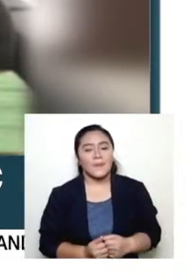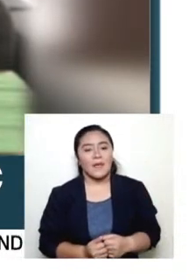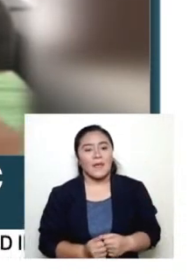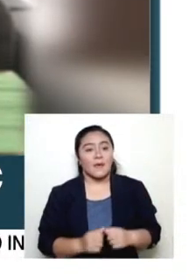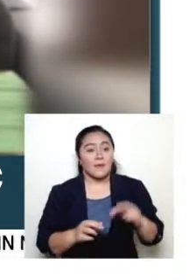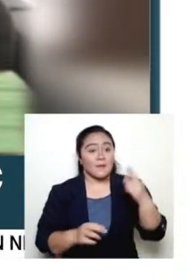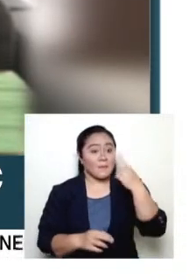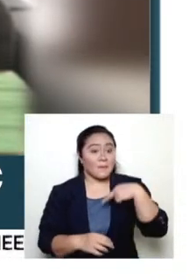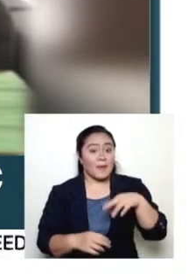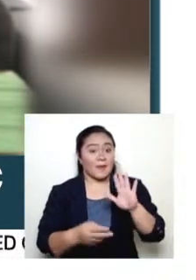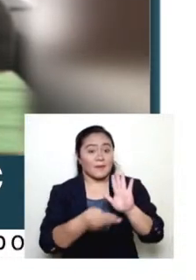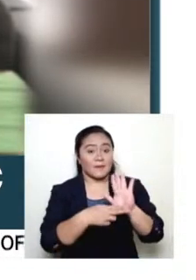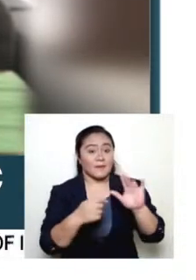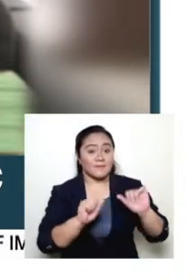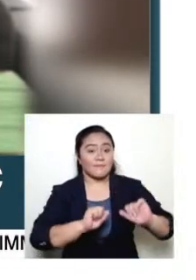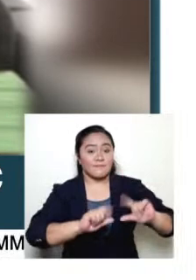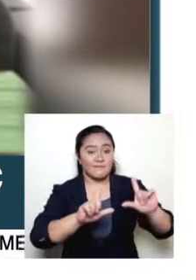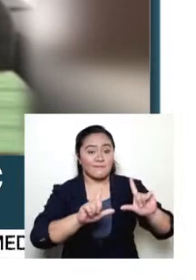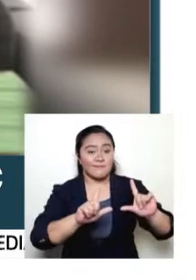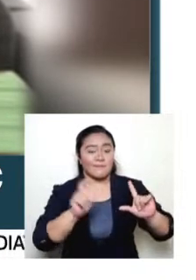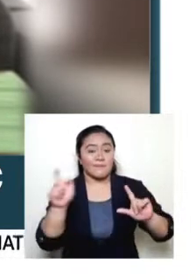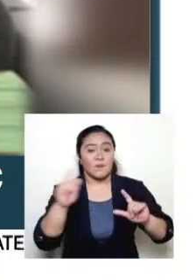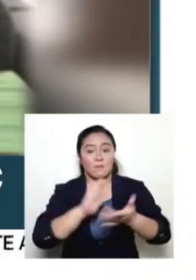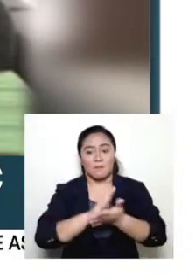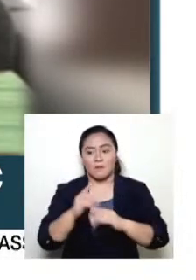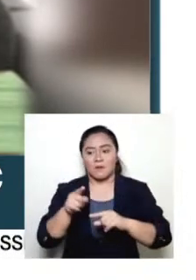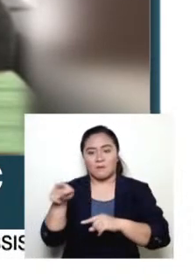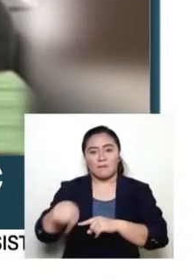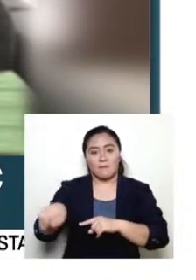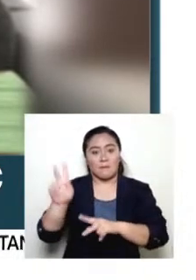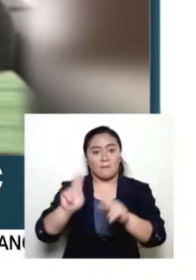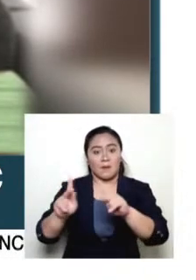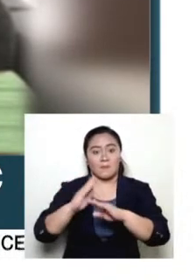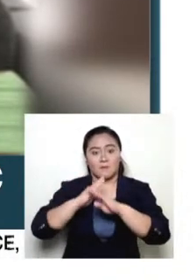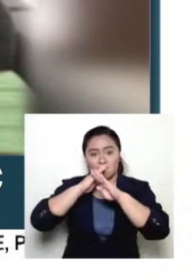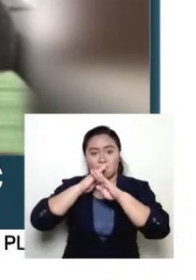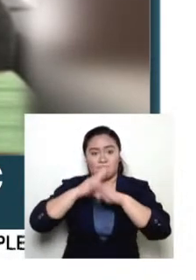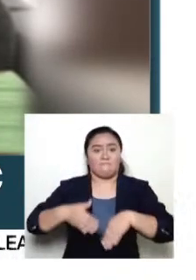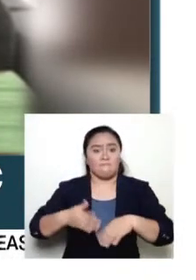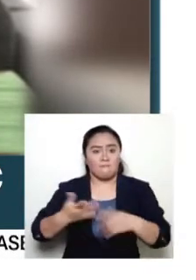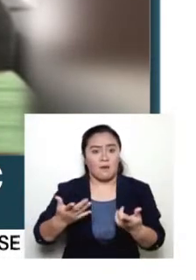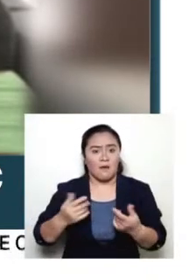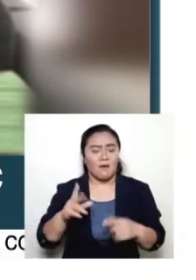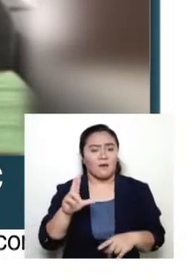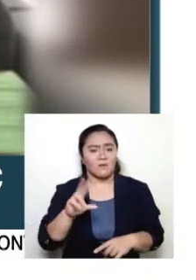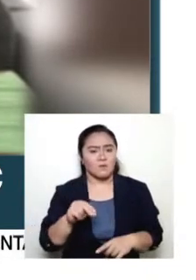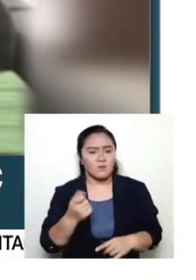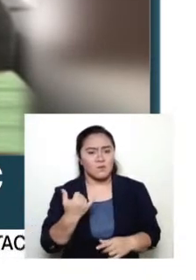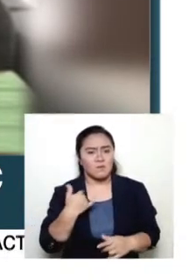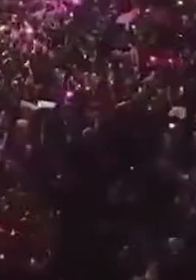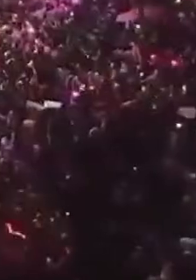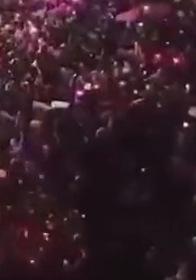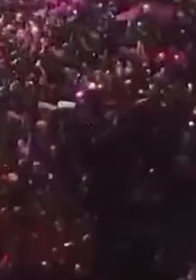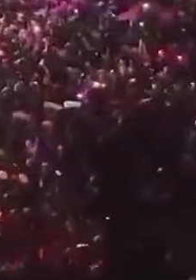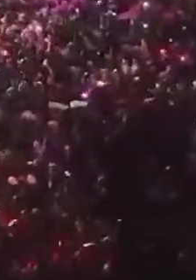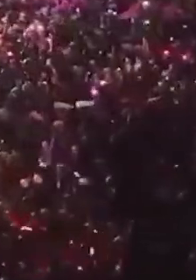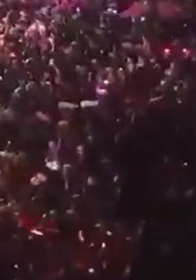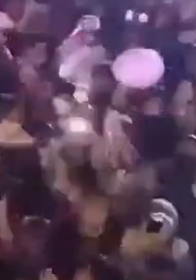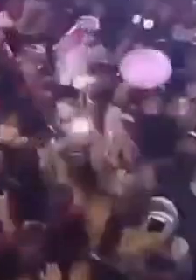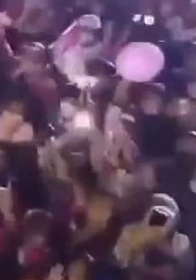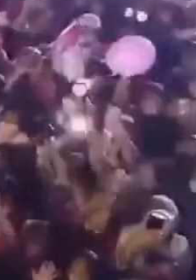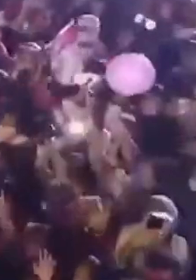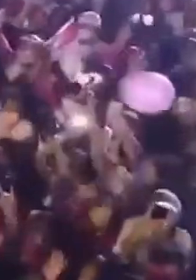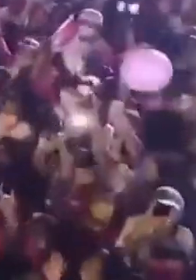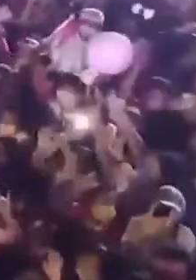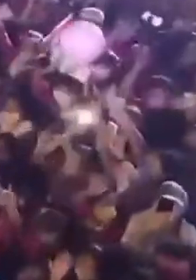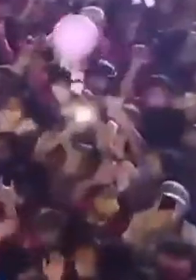to stifle dissent, to silence people. Eh, hindi kami nasa-silence. So they keep on repeating that until such time when we feel afraid na wag na